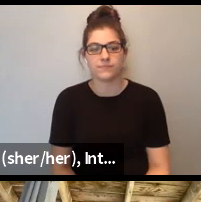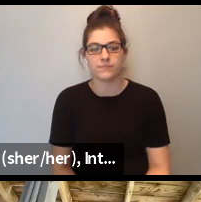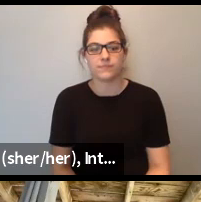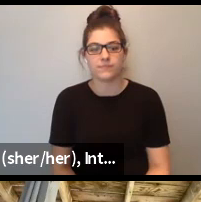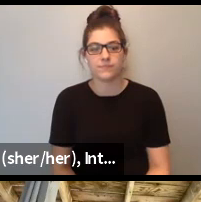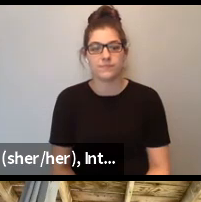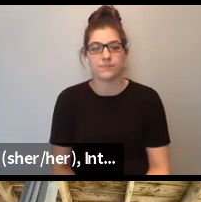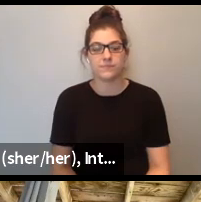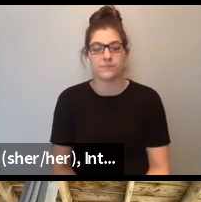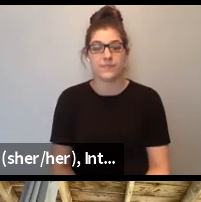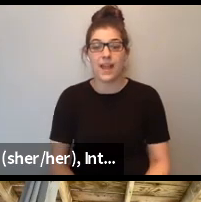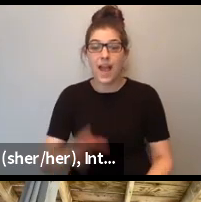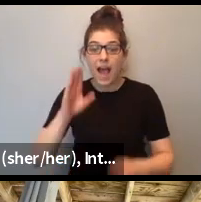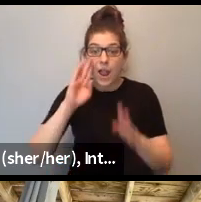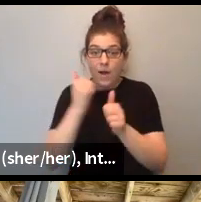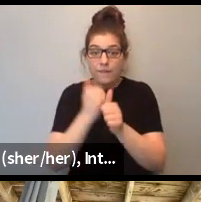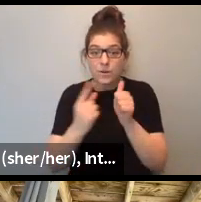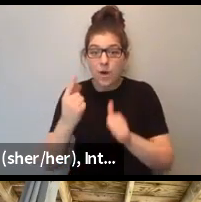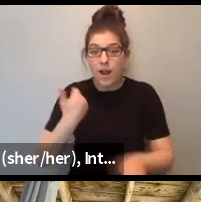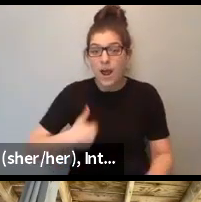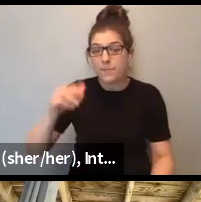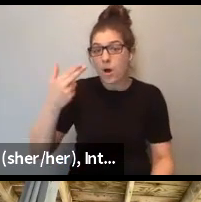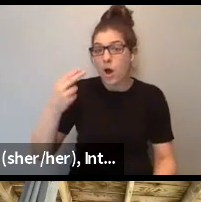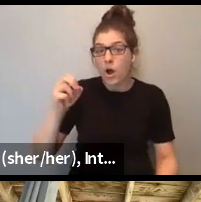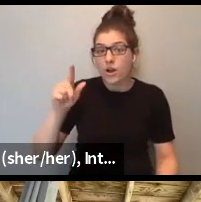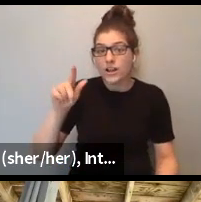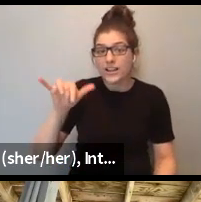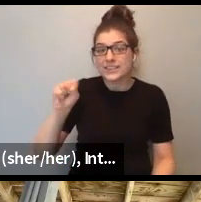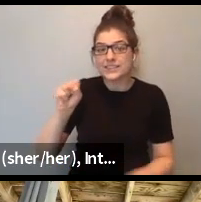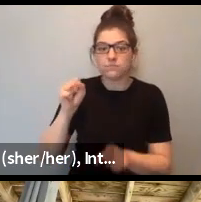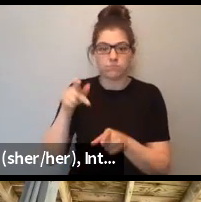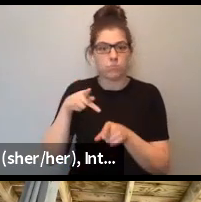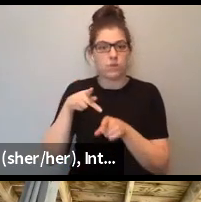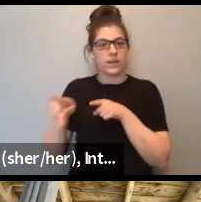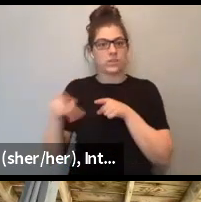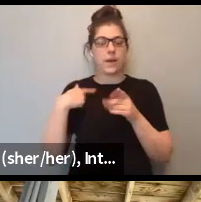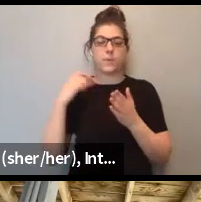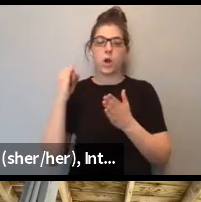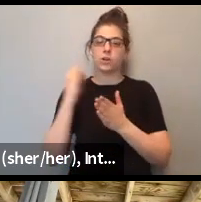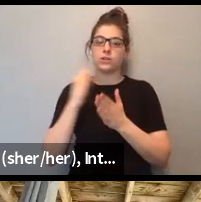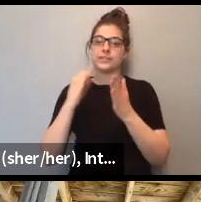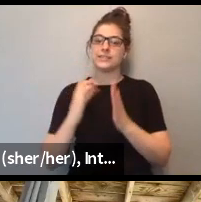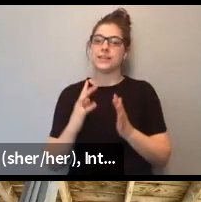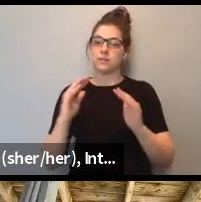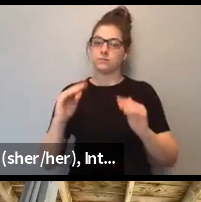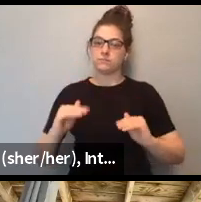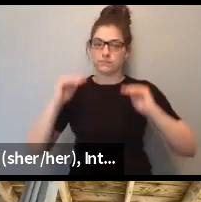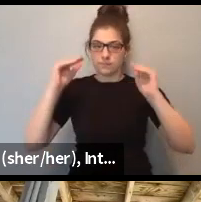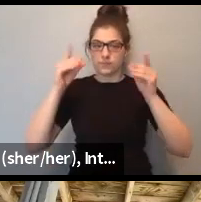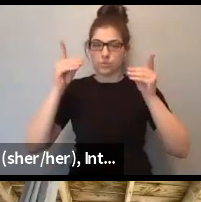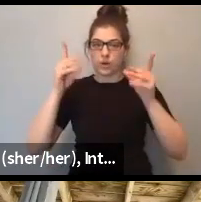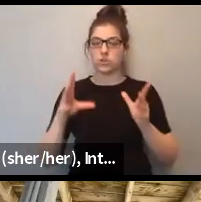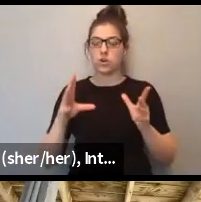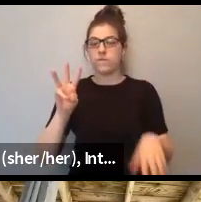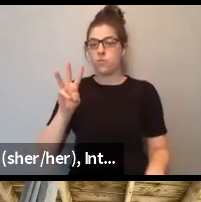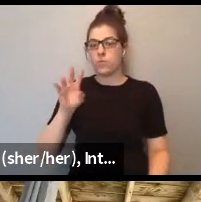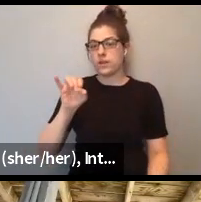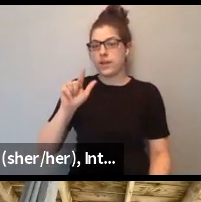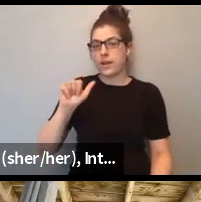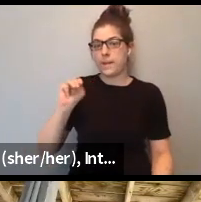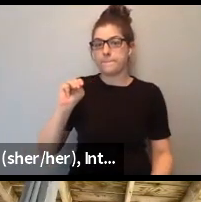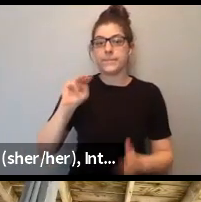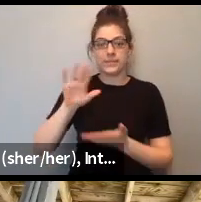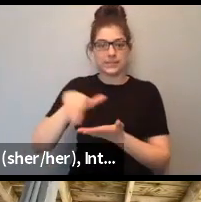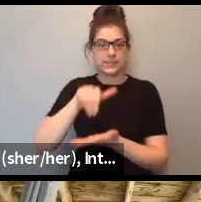Hello, everyone. I'm Hollis Ashby. Professionally, I'm the artistic and executive director of the Williams Center for the Arts at